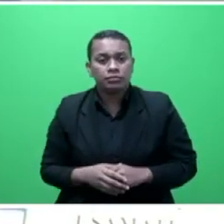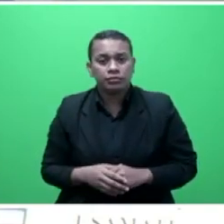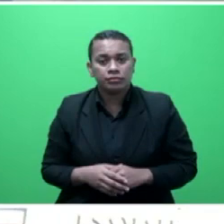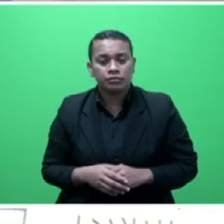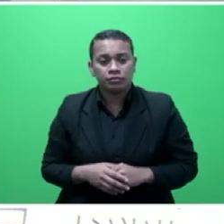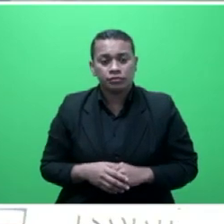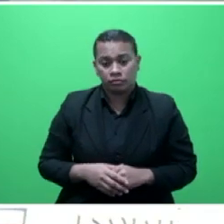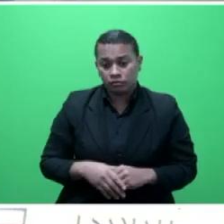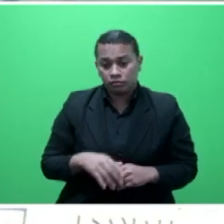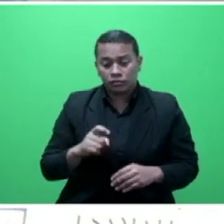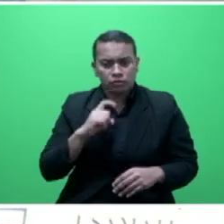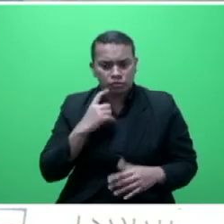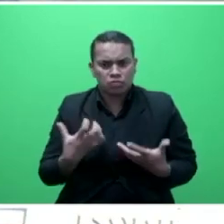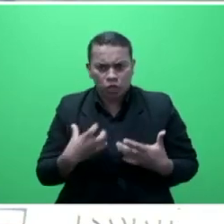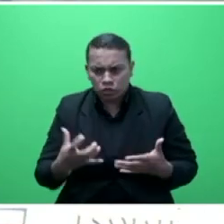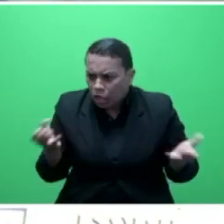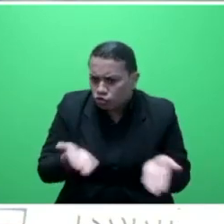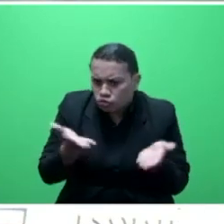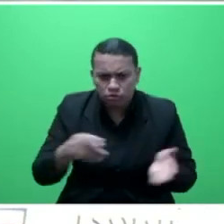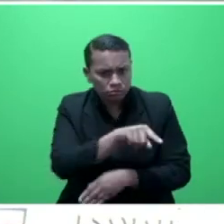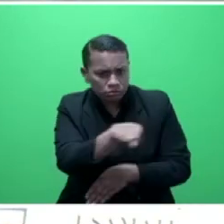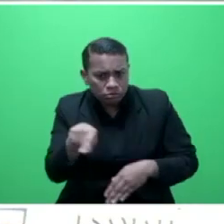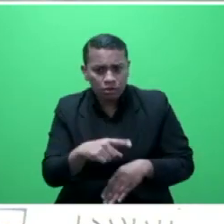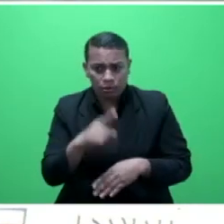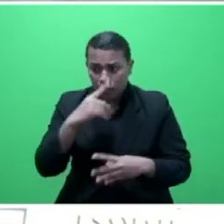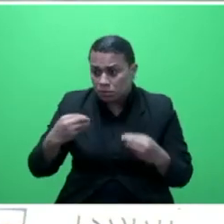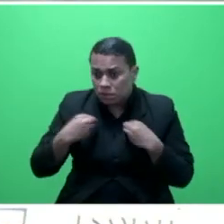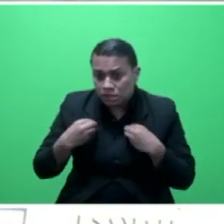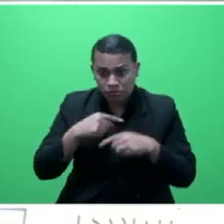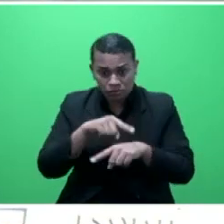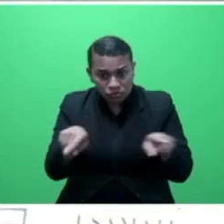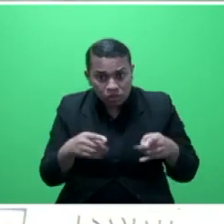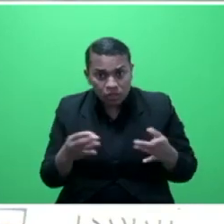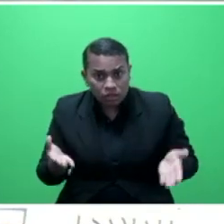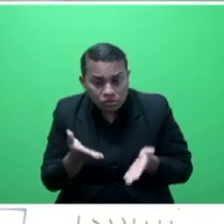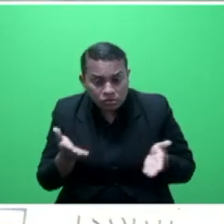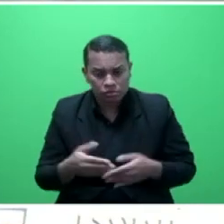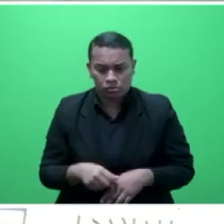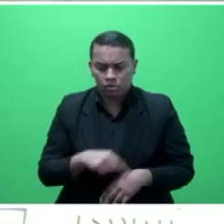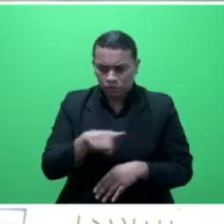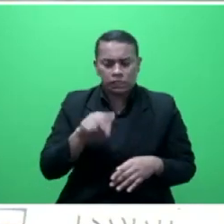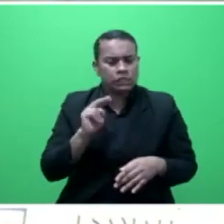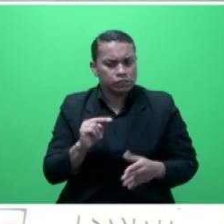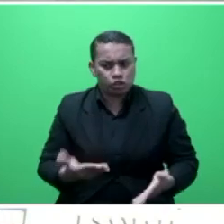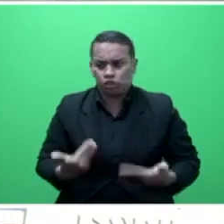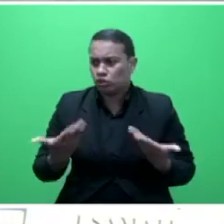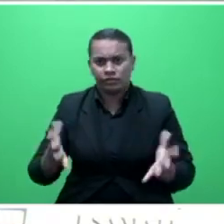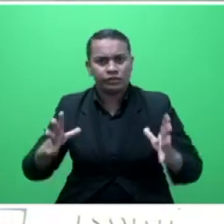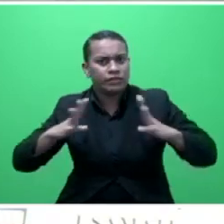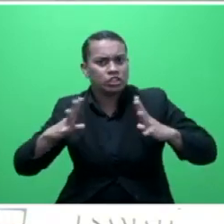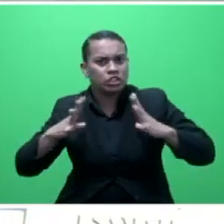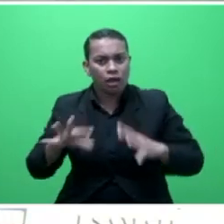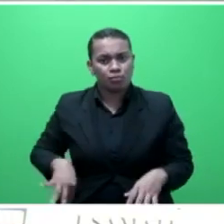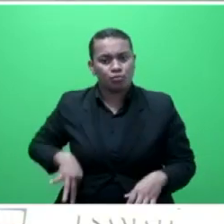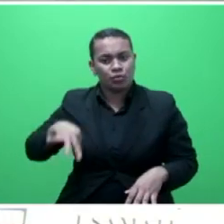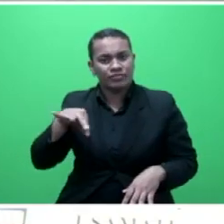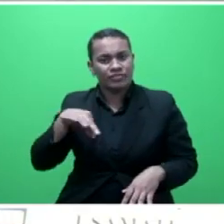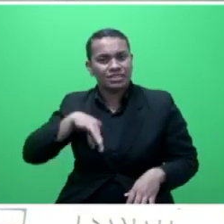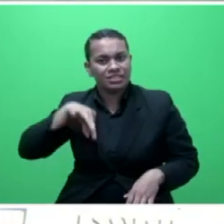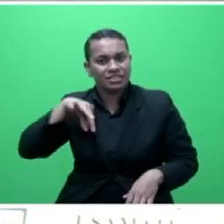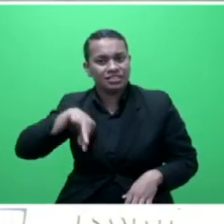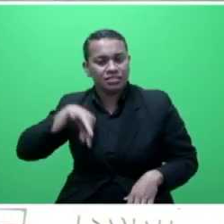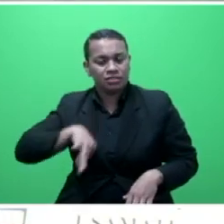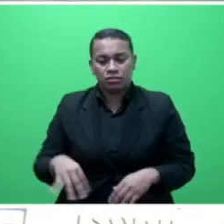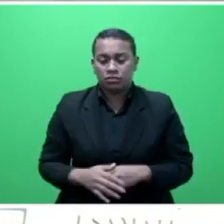incentivize employers to go that extra mile for the employees, we're making fringe benefits offered